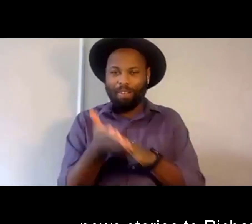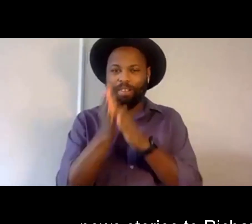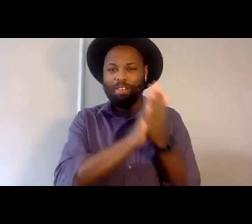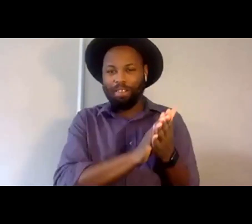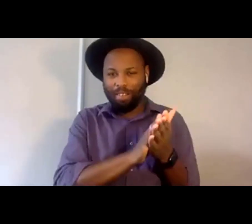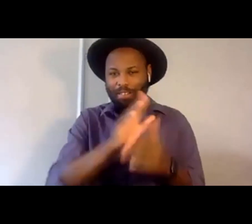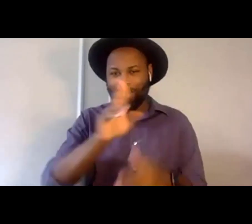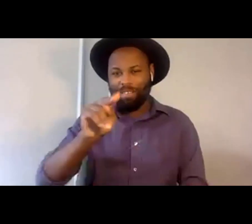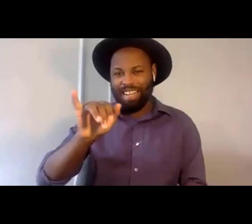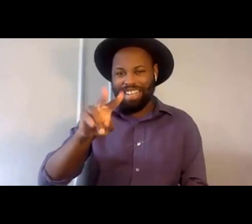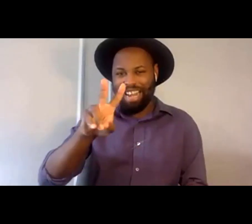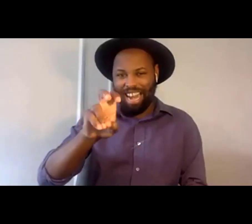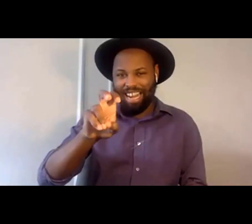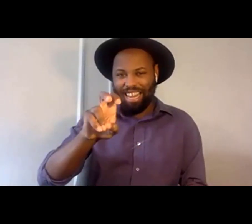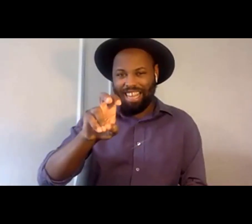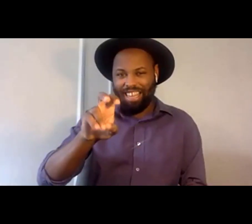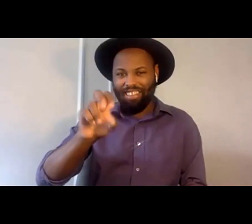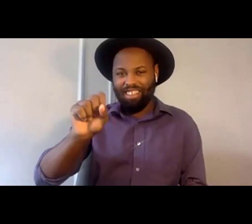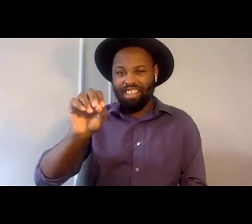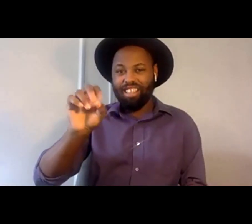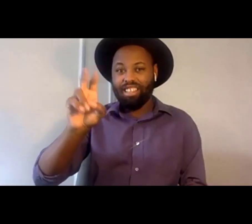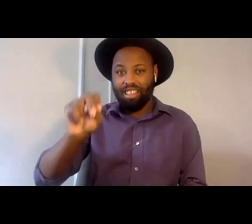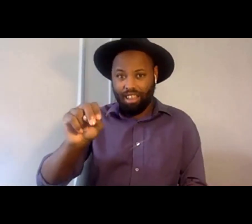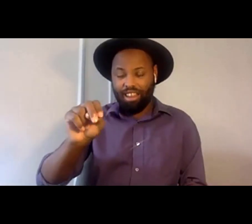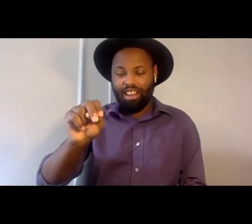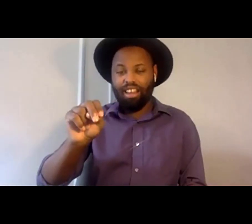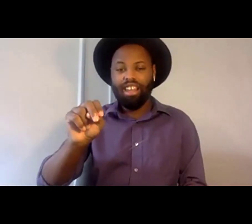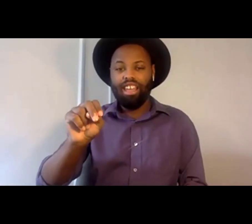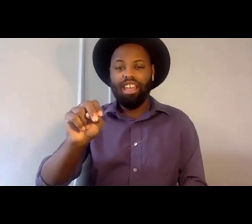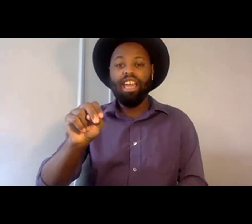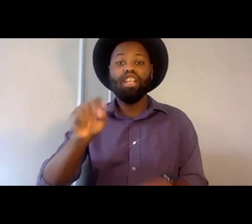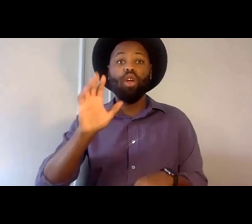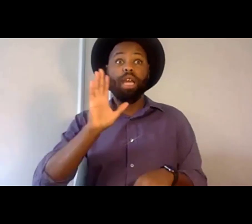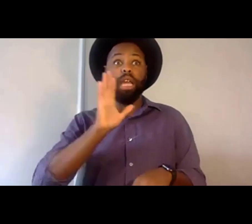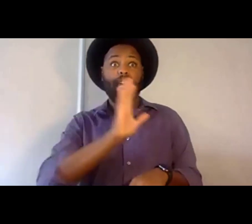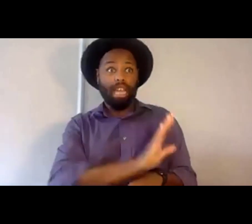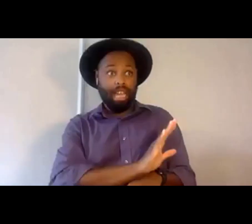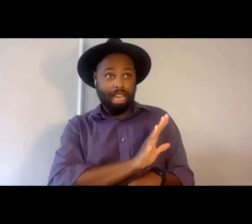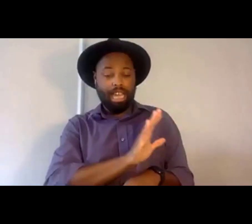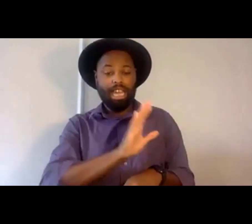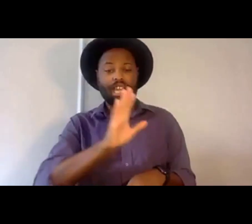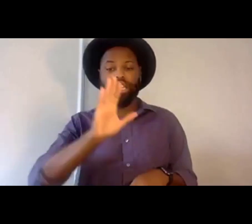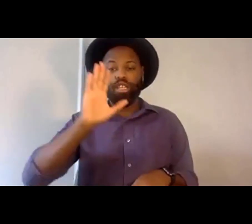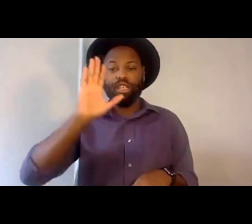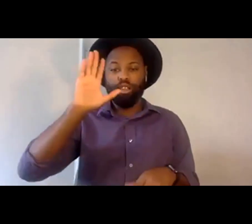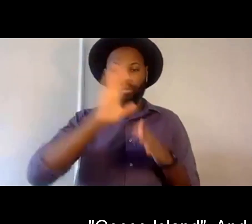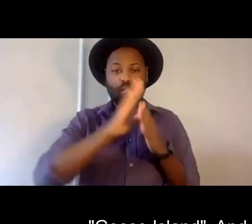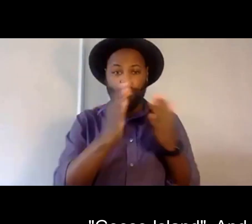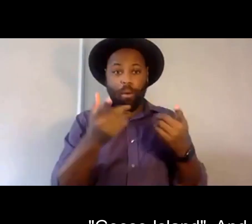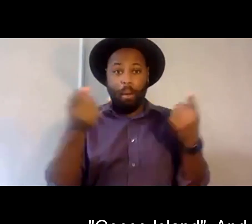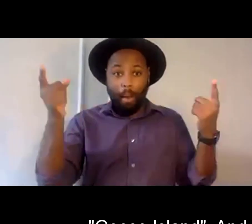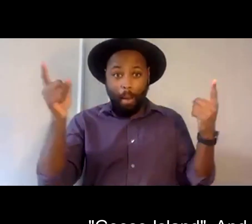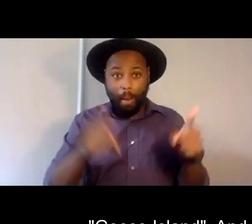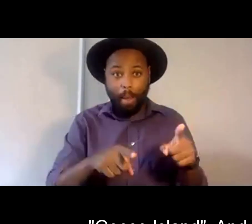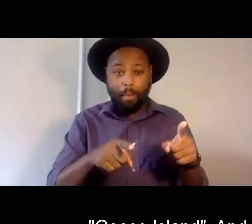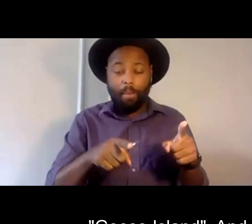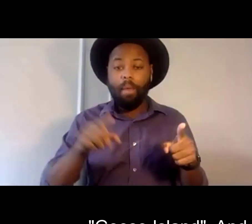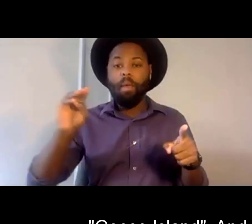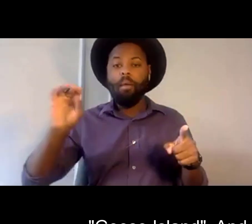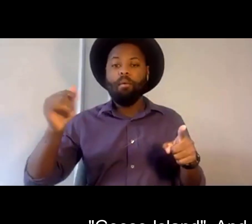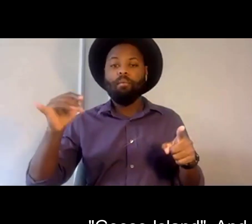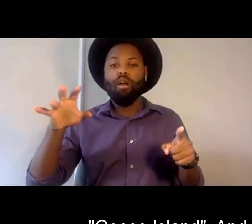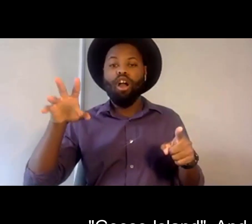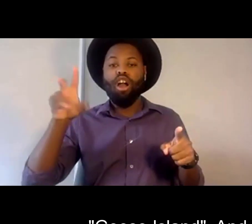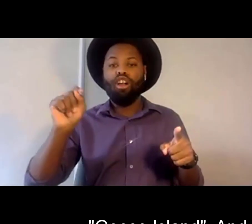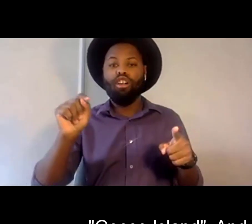Son. And his book comes out, and Margaret shelves Goose